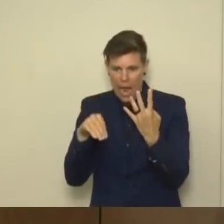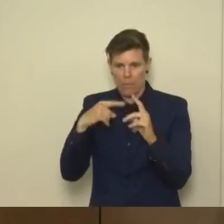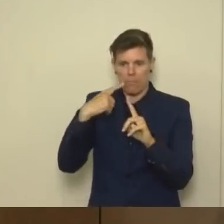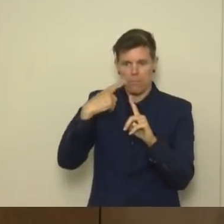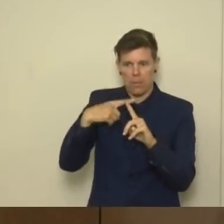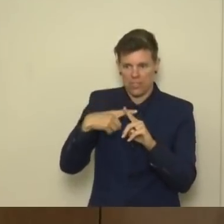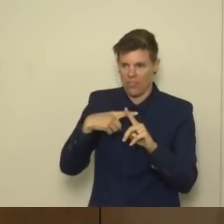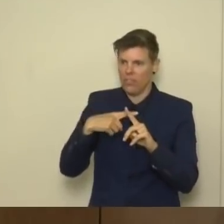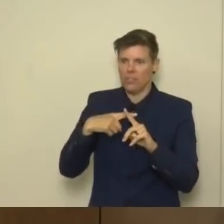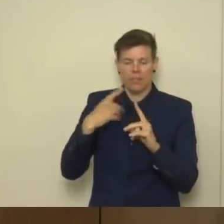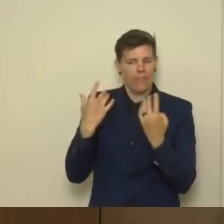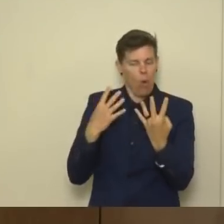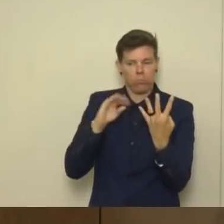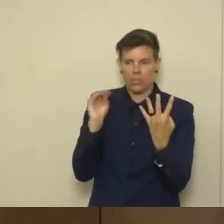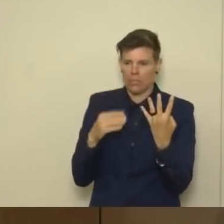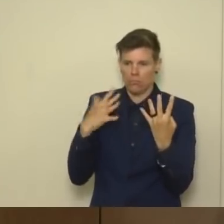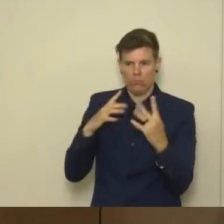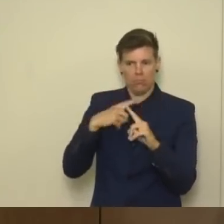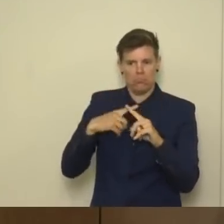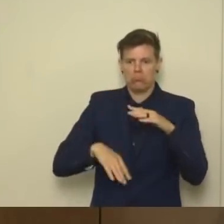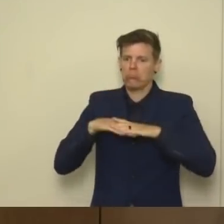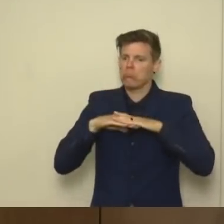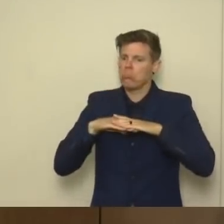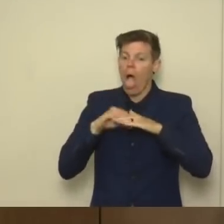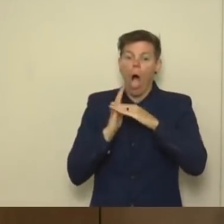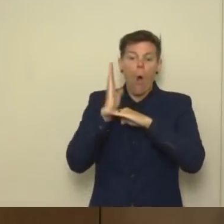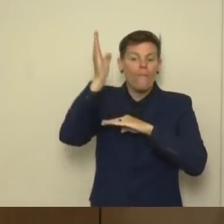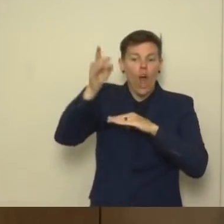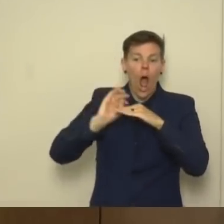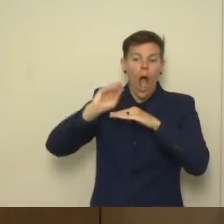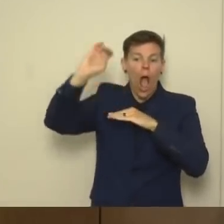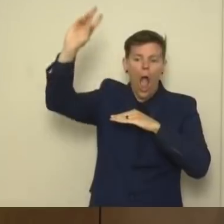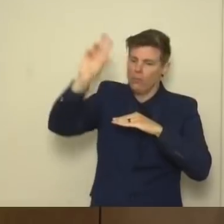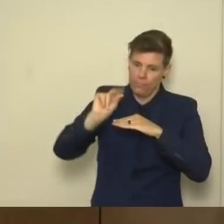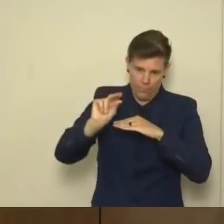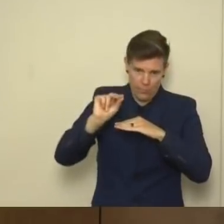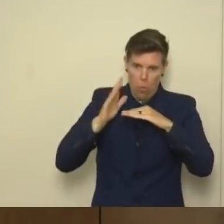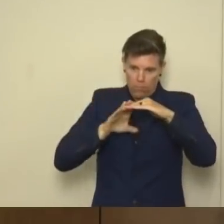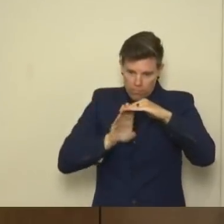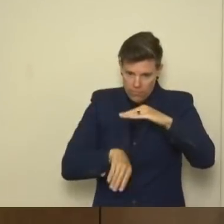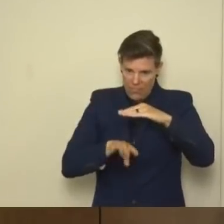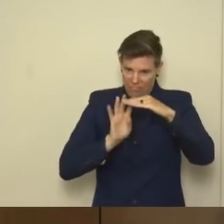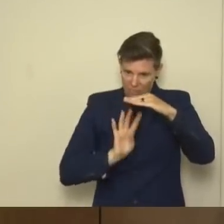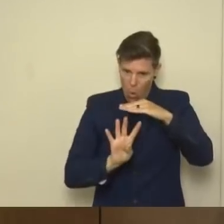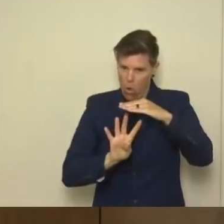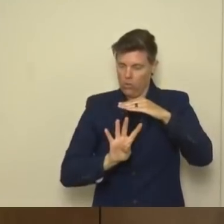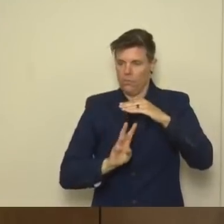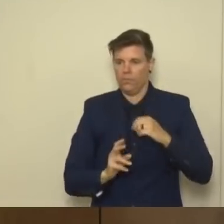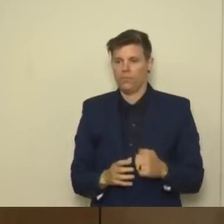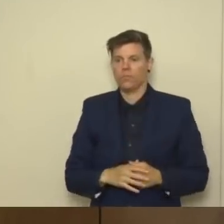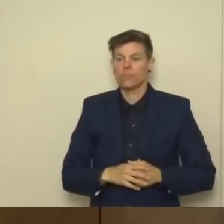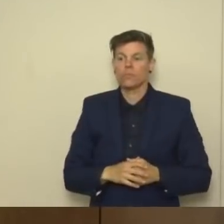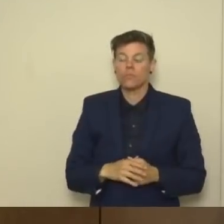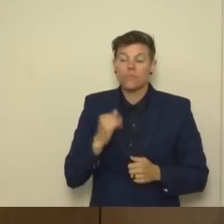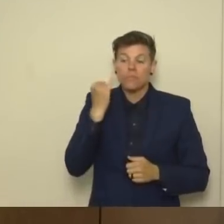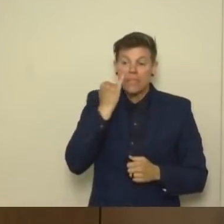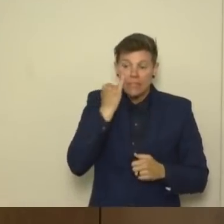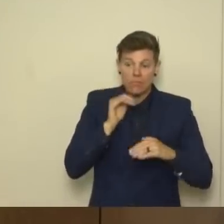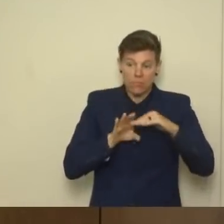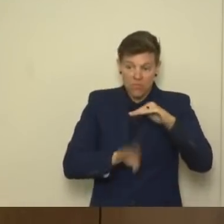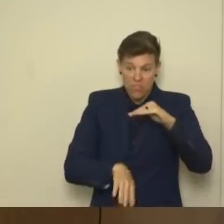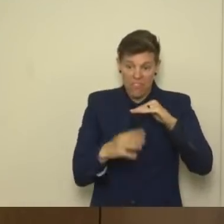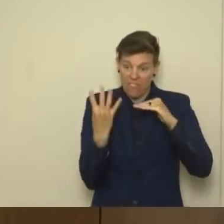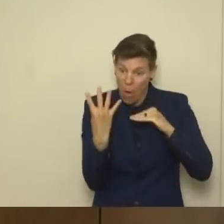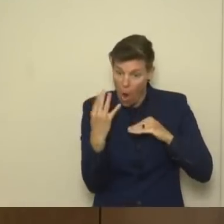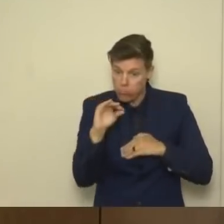testing anywhere, anytime. That benchmark is really important because it tells me that not only am I flat, but I